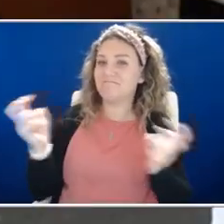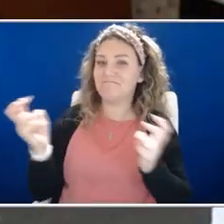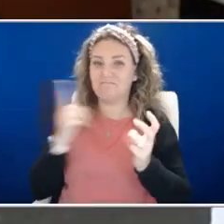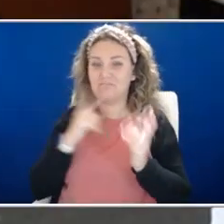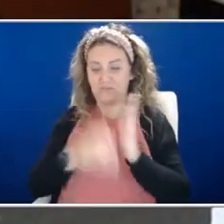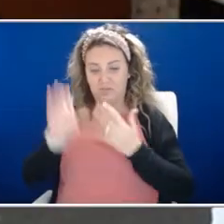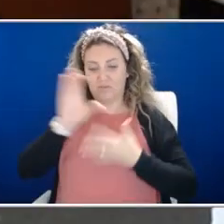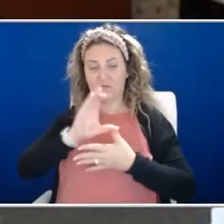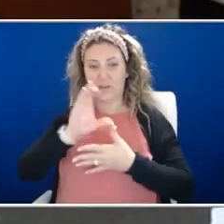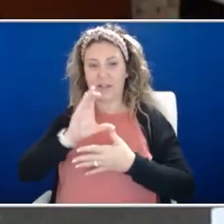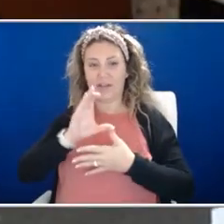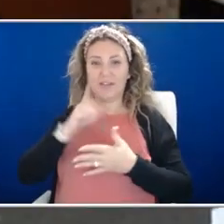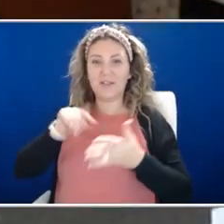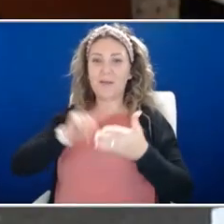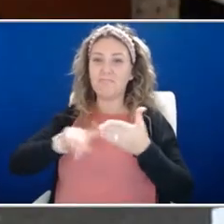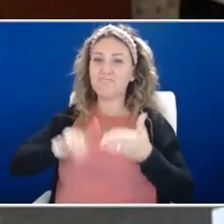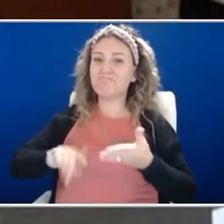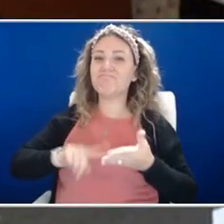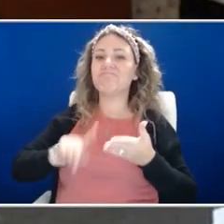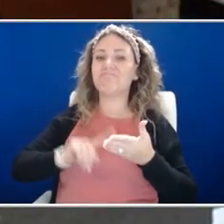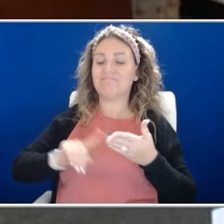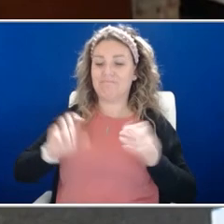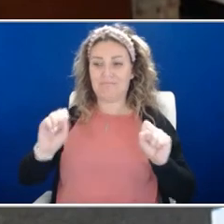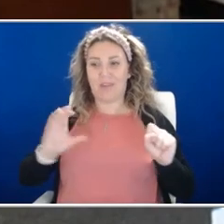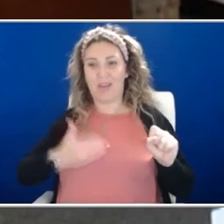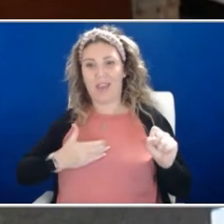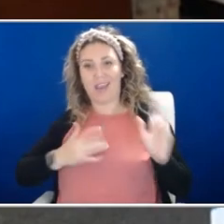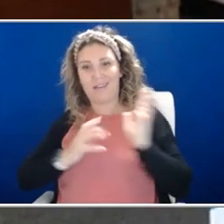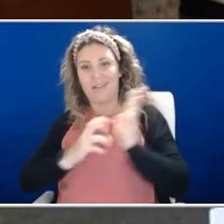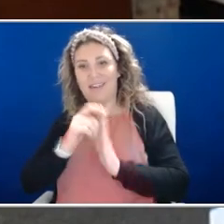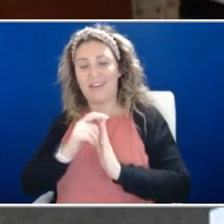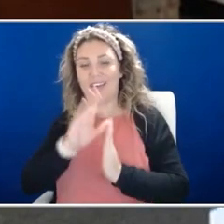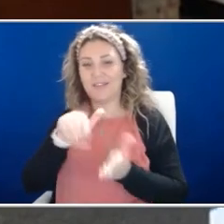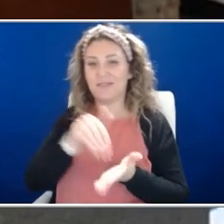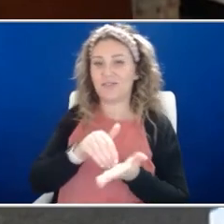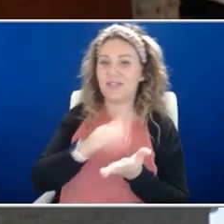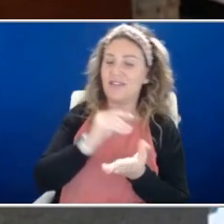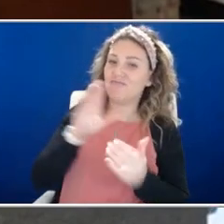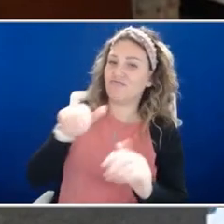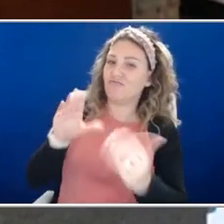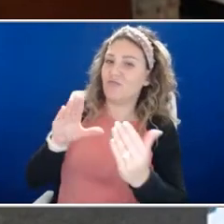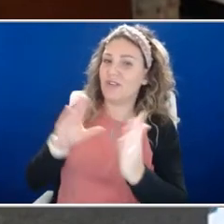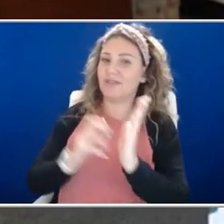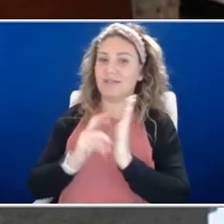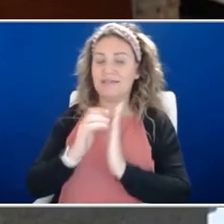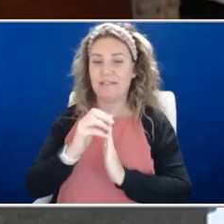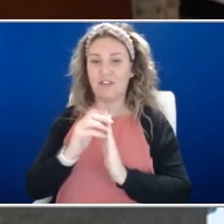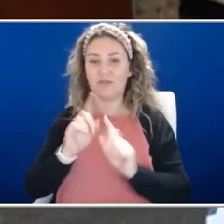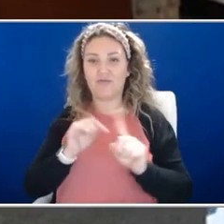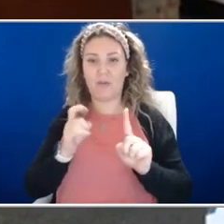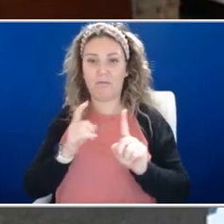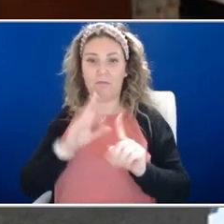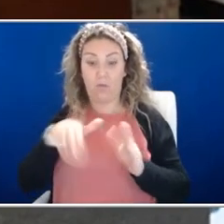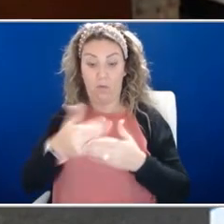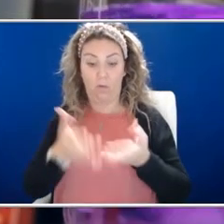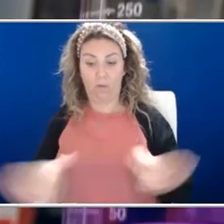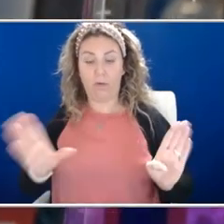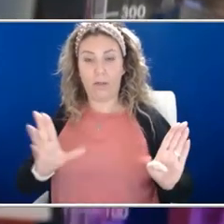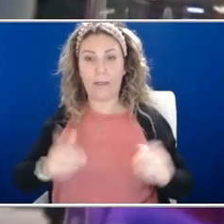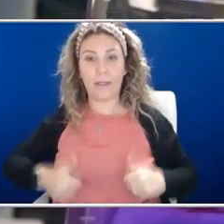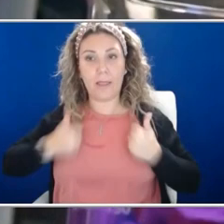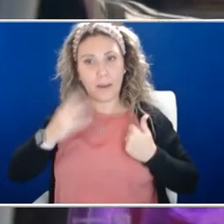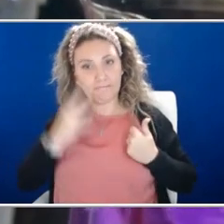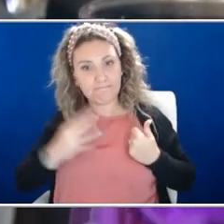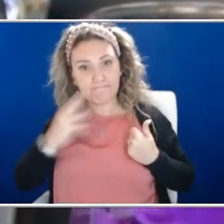is the ability of our cancer center to address cancer across the lifespan. And so obviously